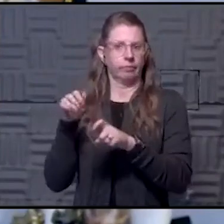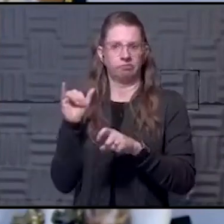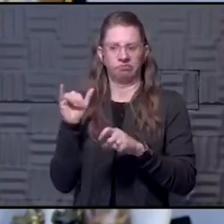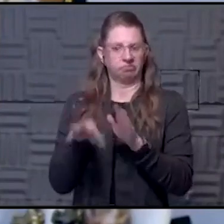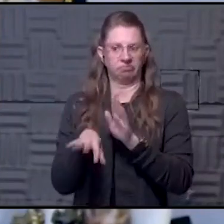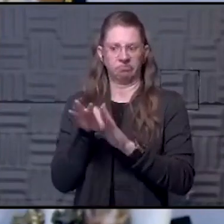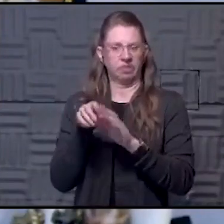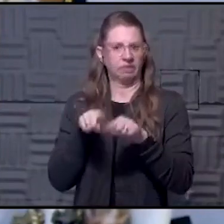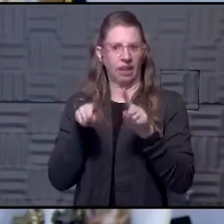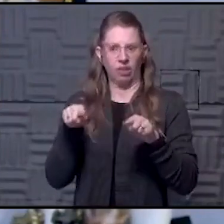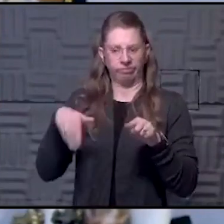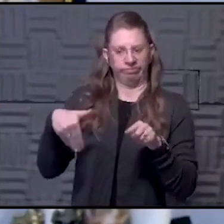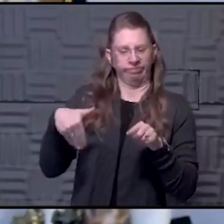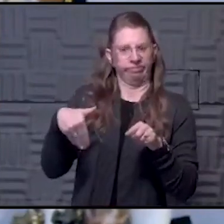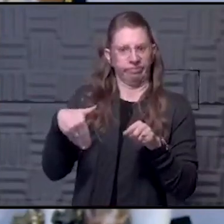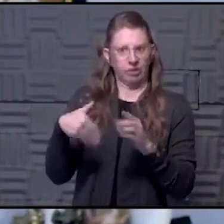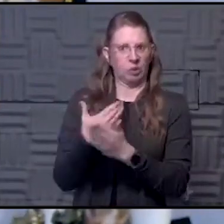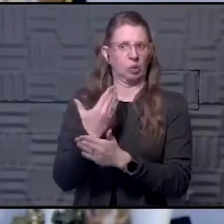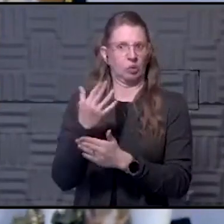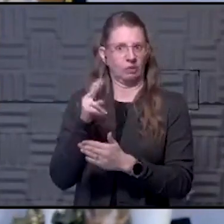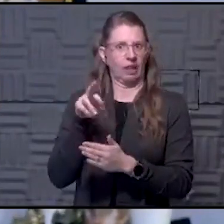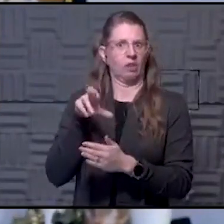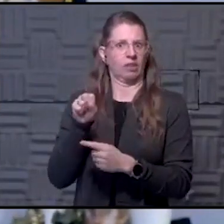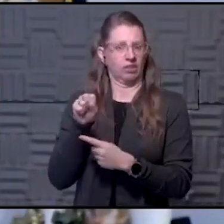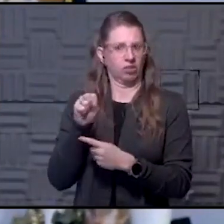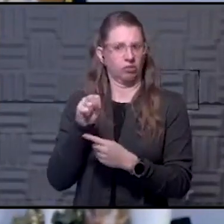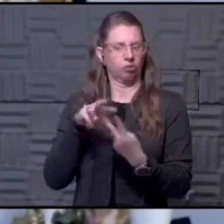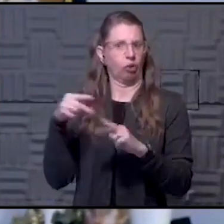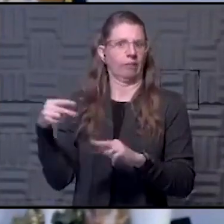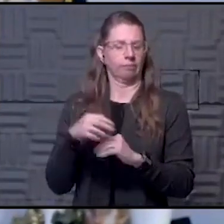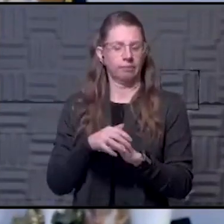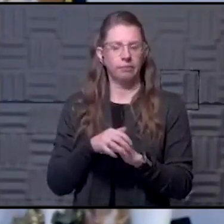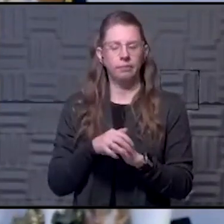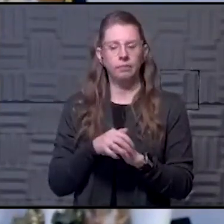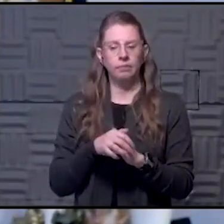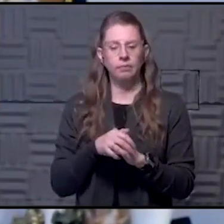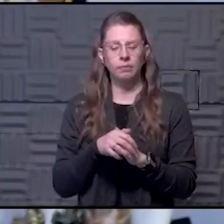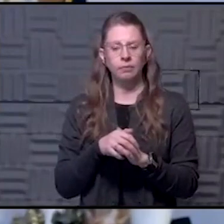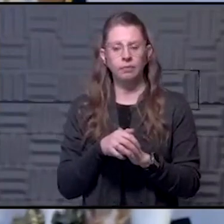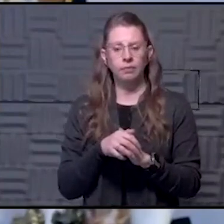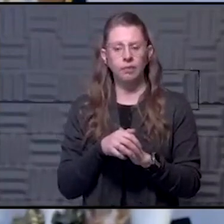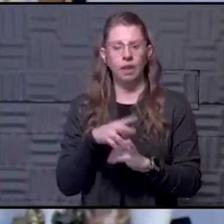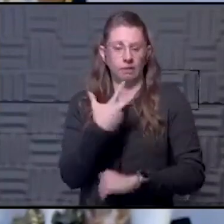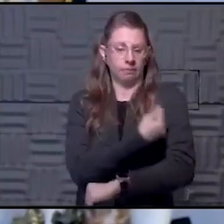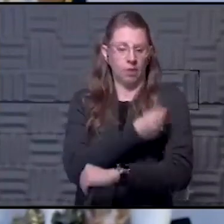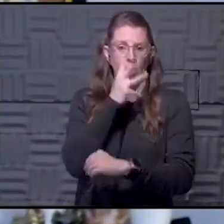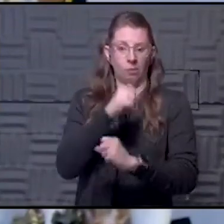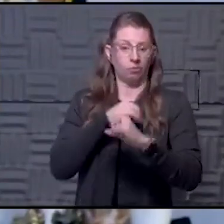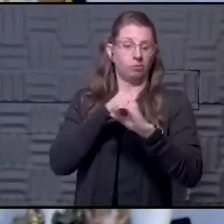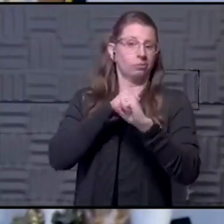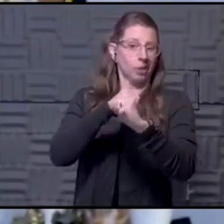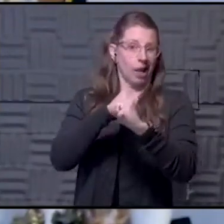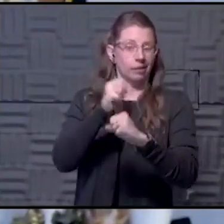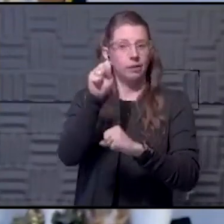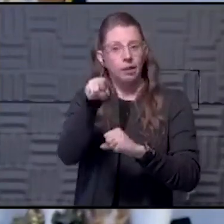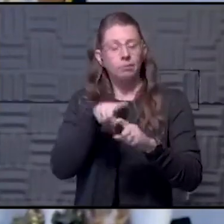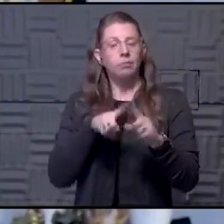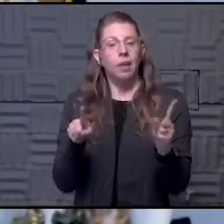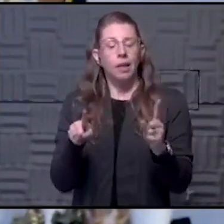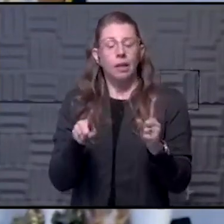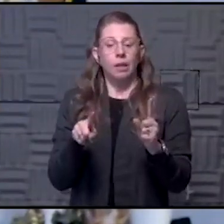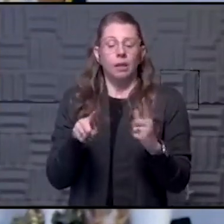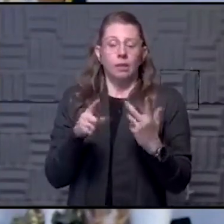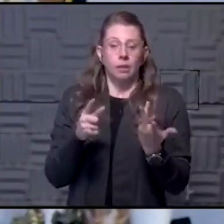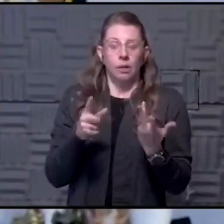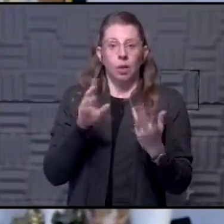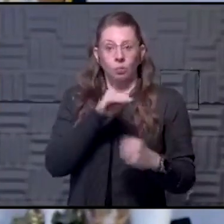found these variants yet. The vaccine will likely be protective, but not to the degree that is protective